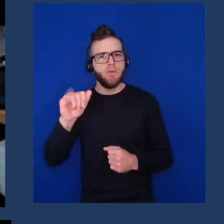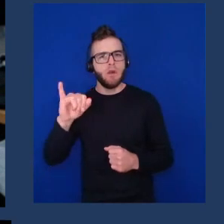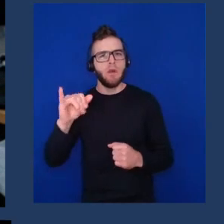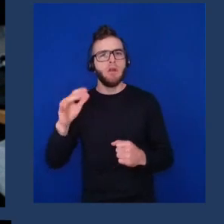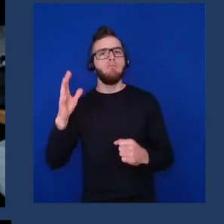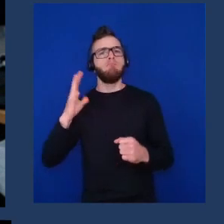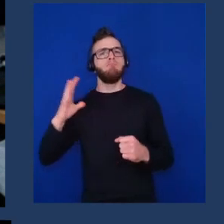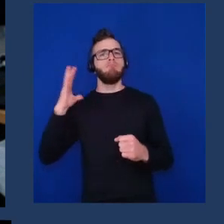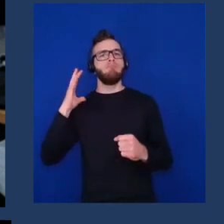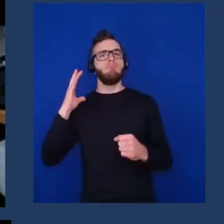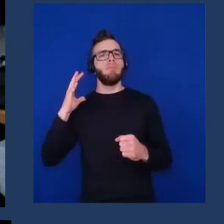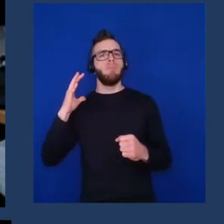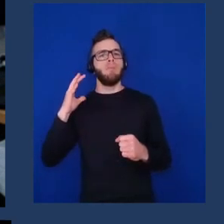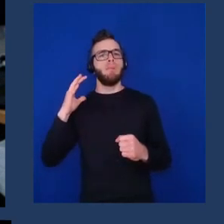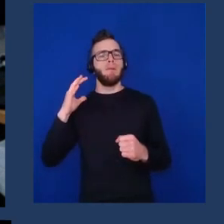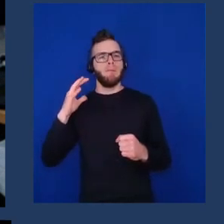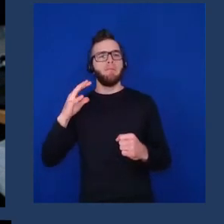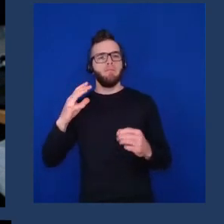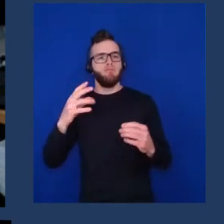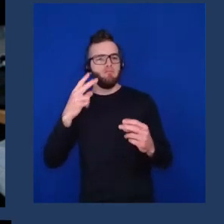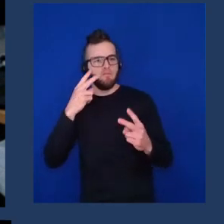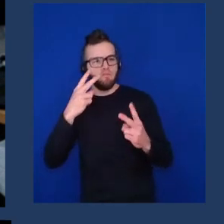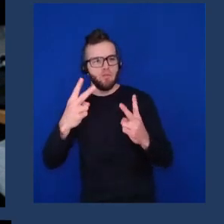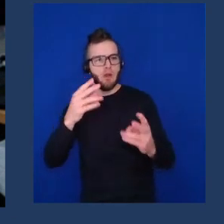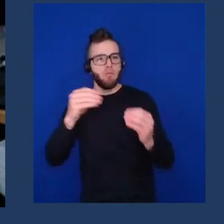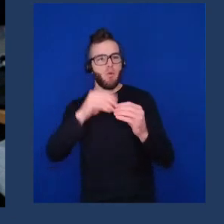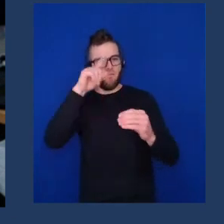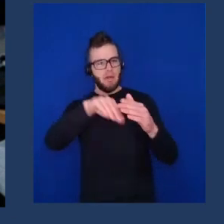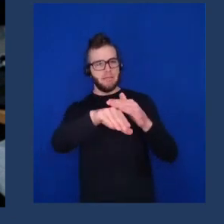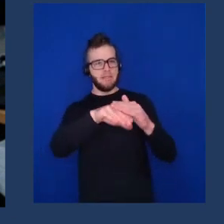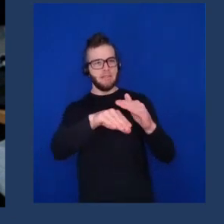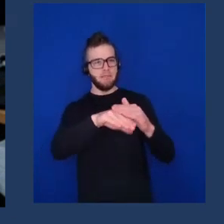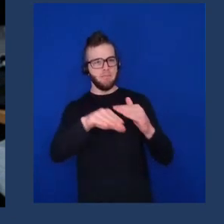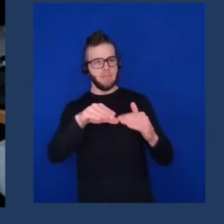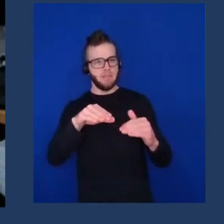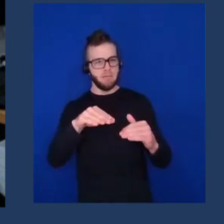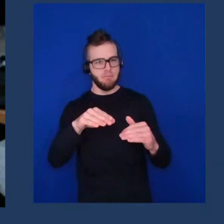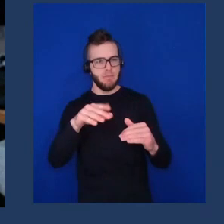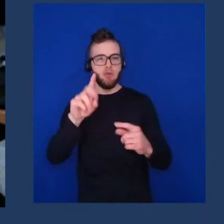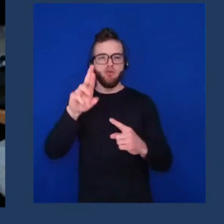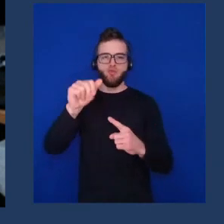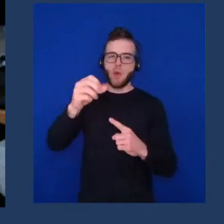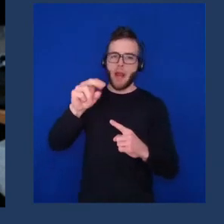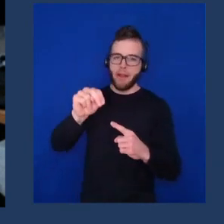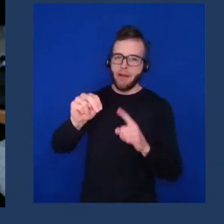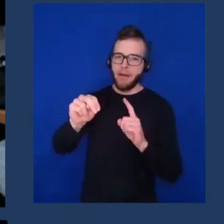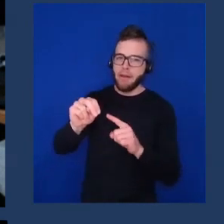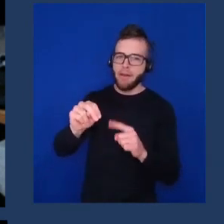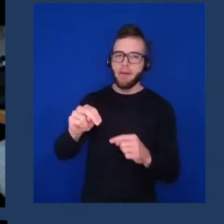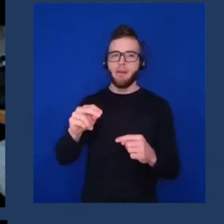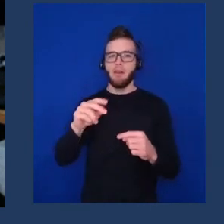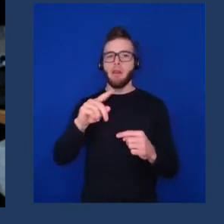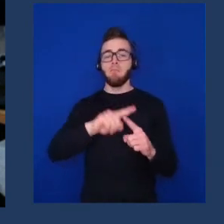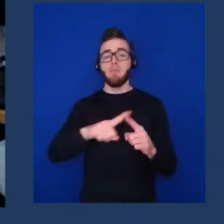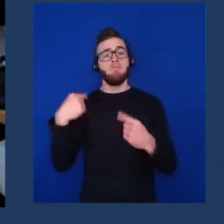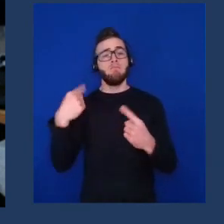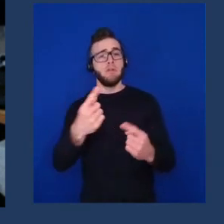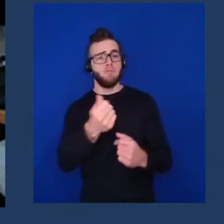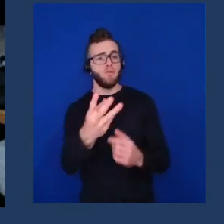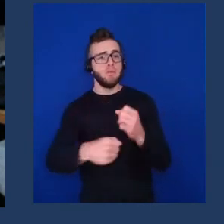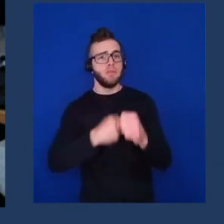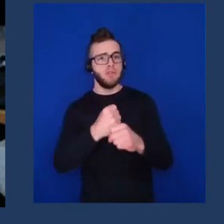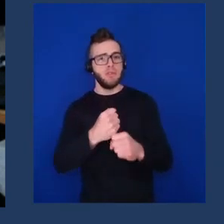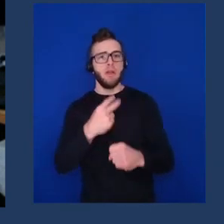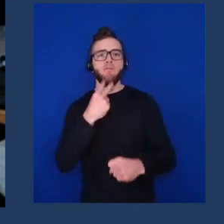like Dragon Naturally Speaking, that sort of thing. But over the past few years, we've seen voice interfaces in our cars and in our homes really